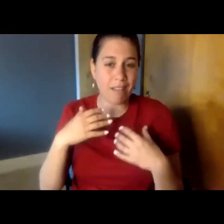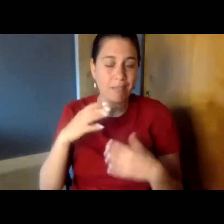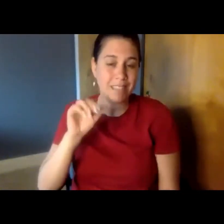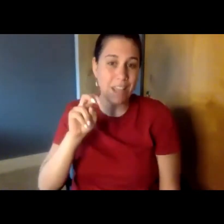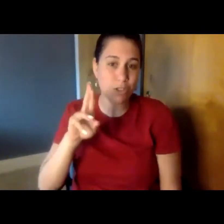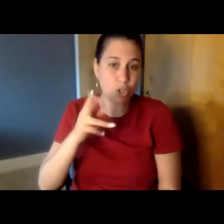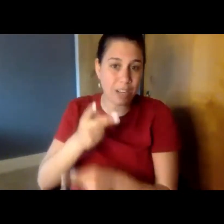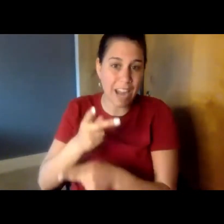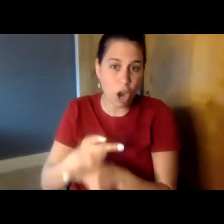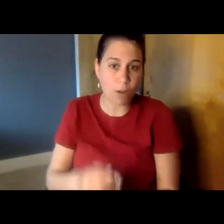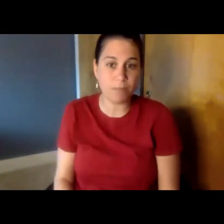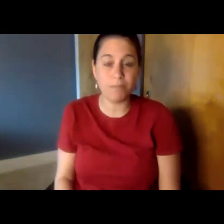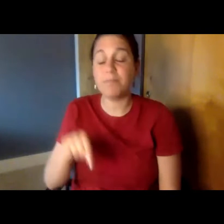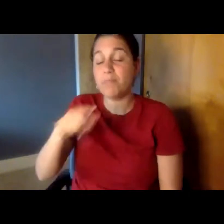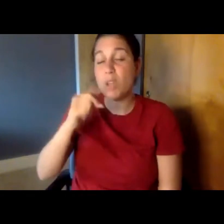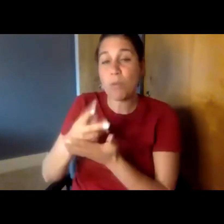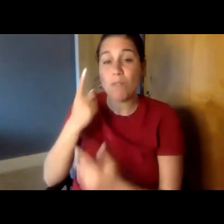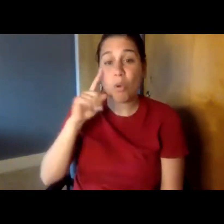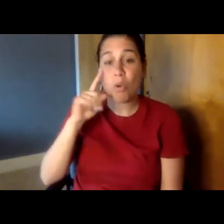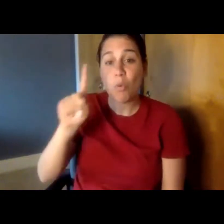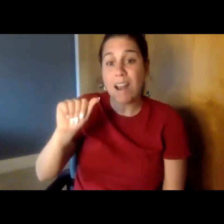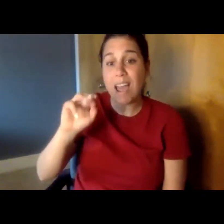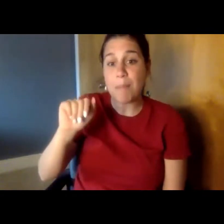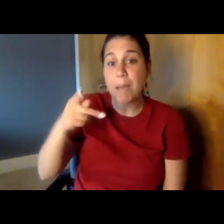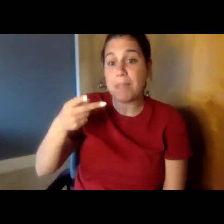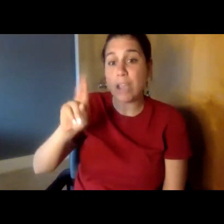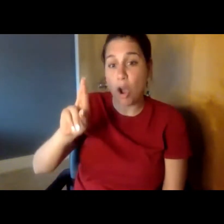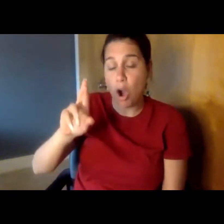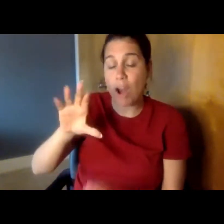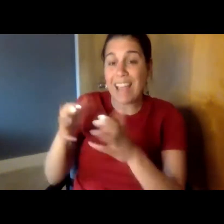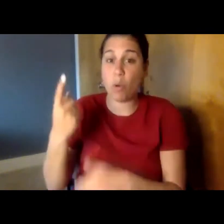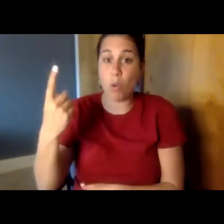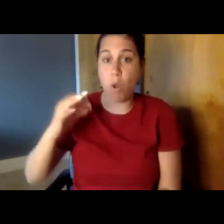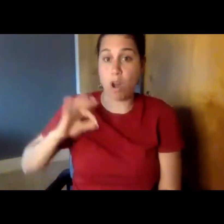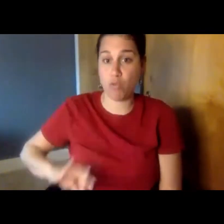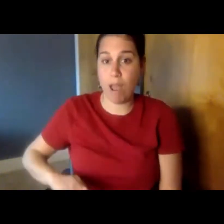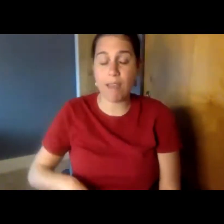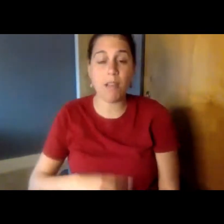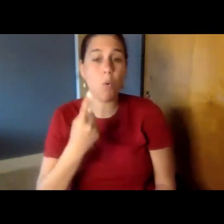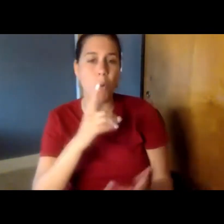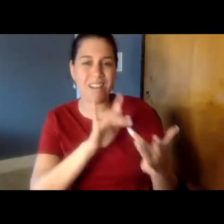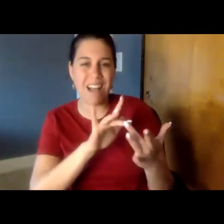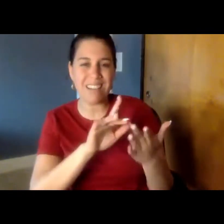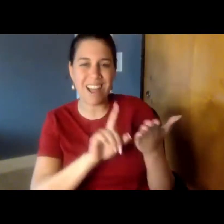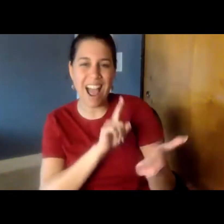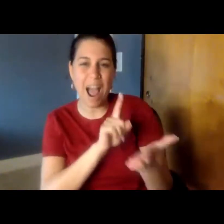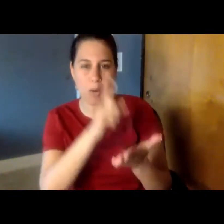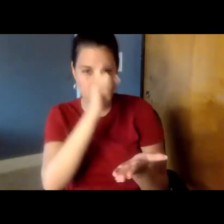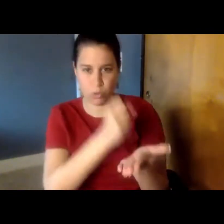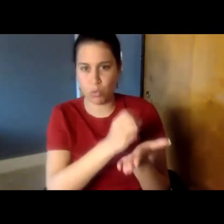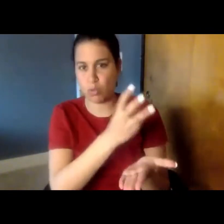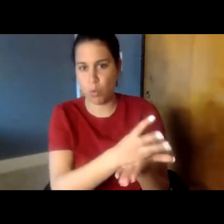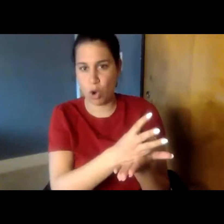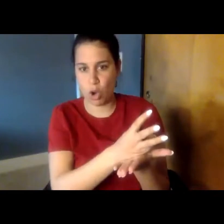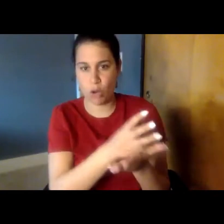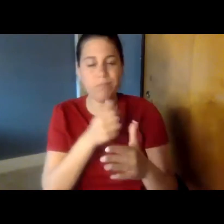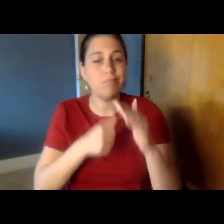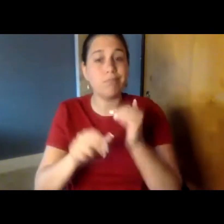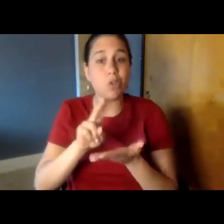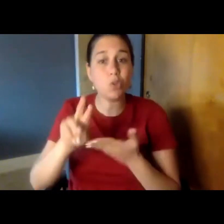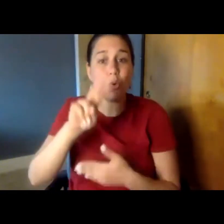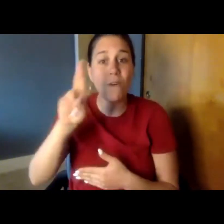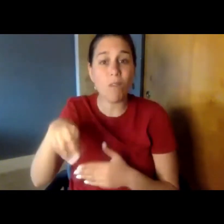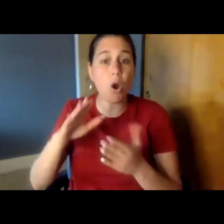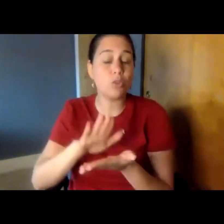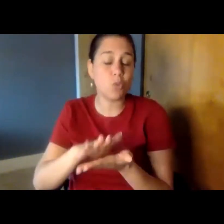approved for 1 AMA PRA Category 1 credit and 1 contact hour for social workers by UR's School of